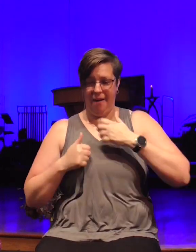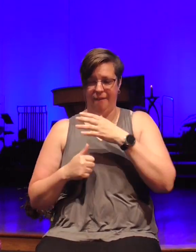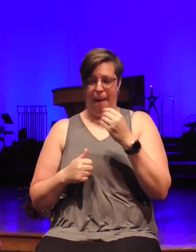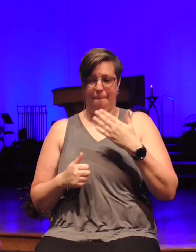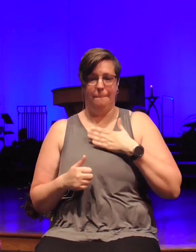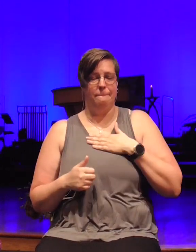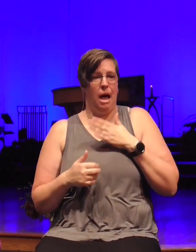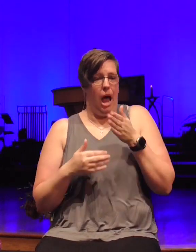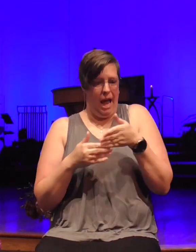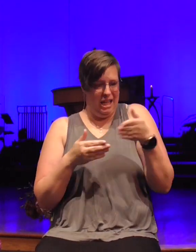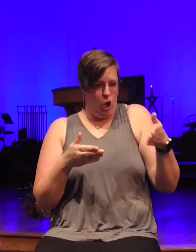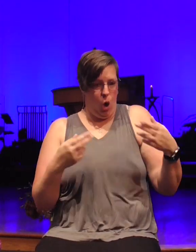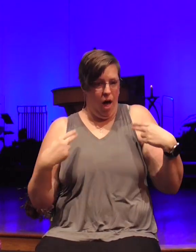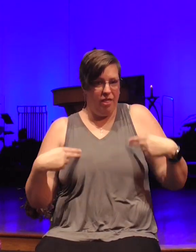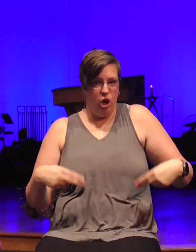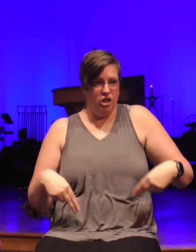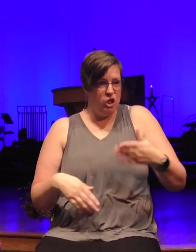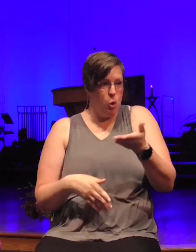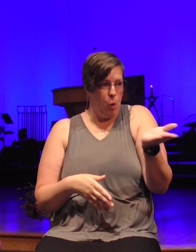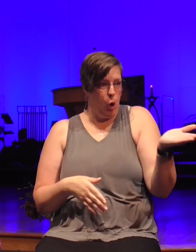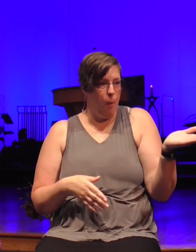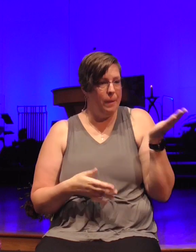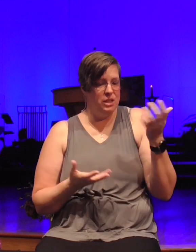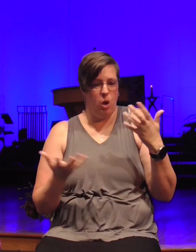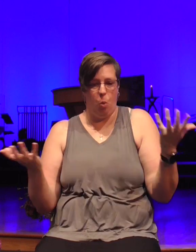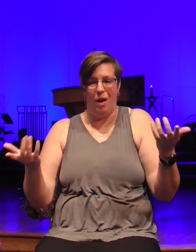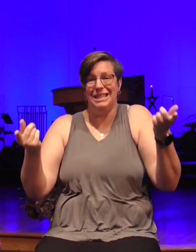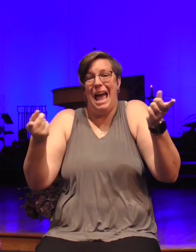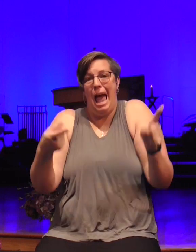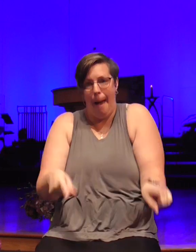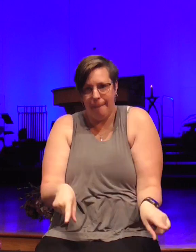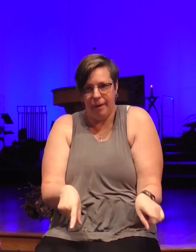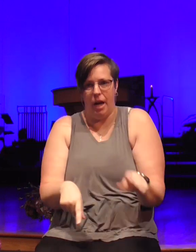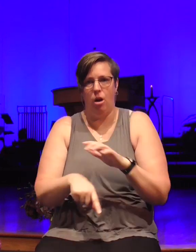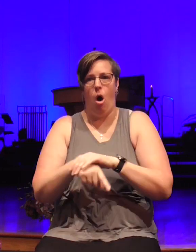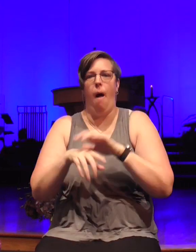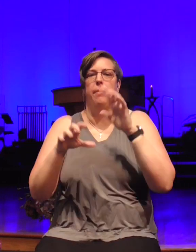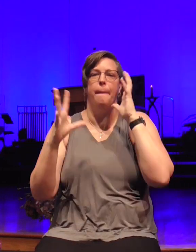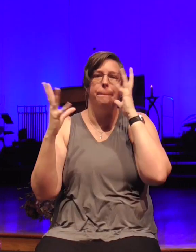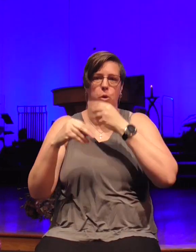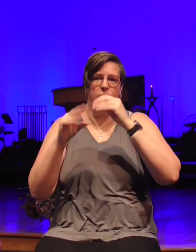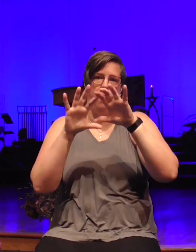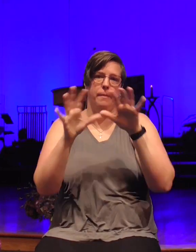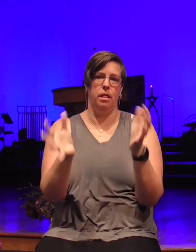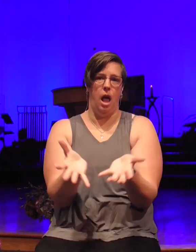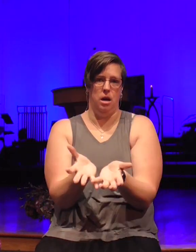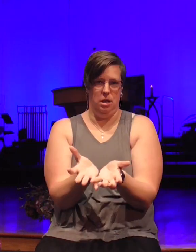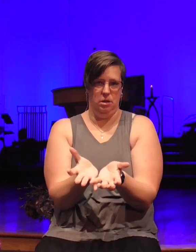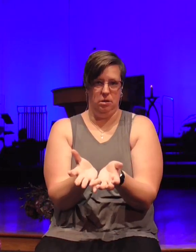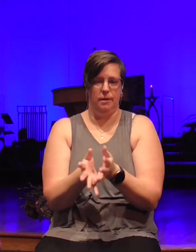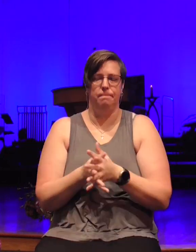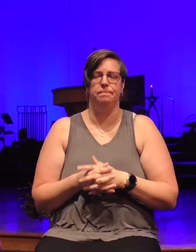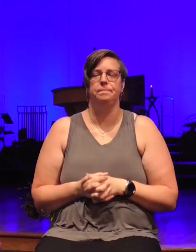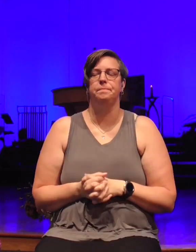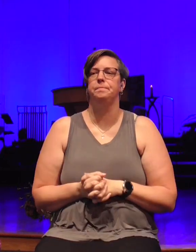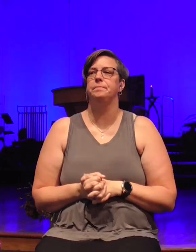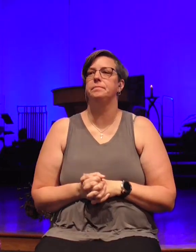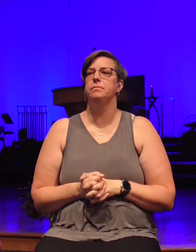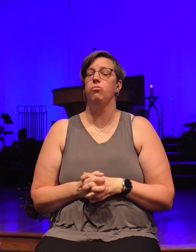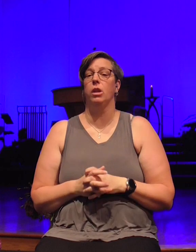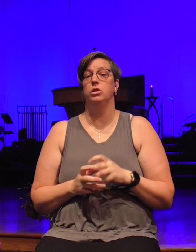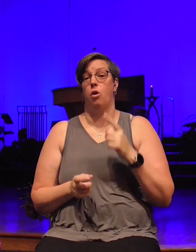and about what is evolving on this beautiful planet. And in order for change to